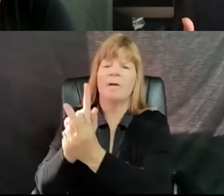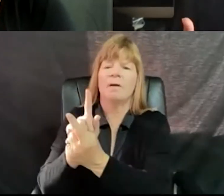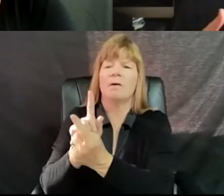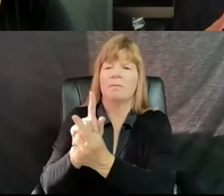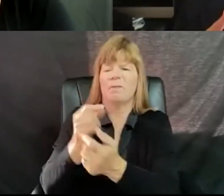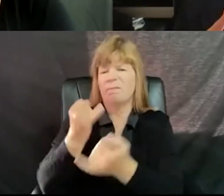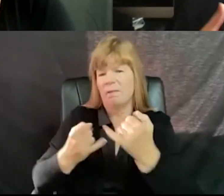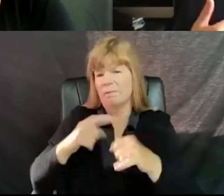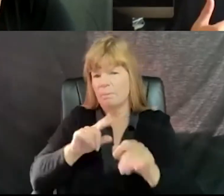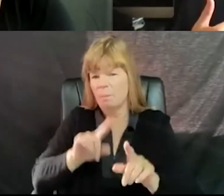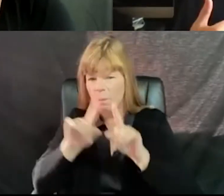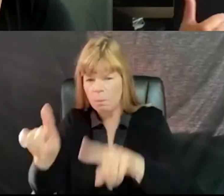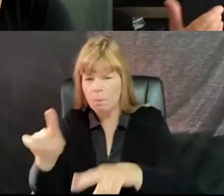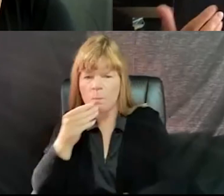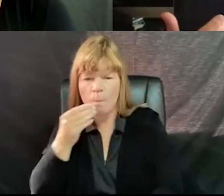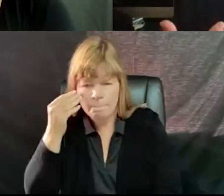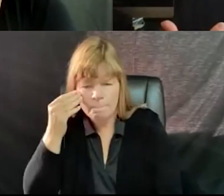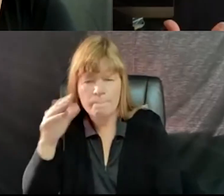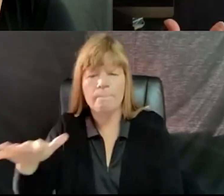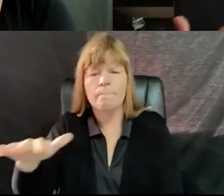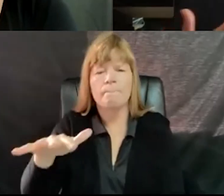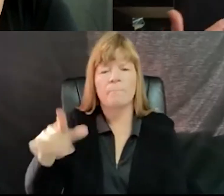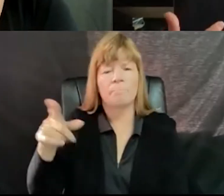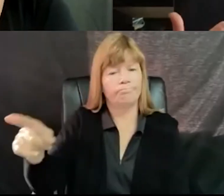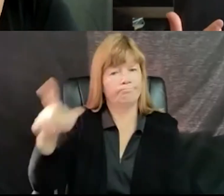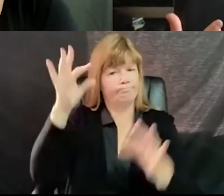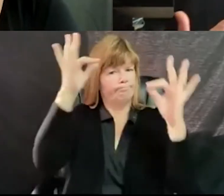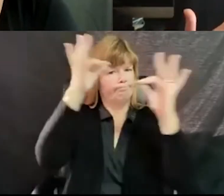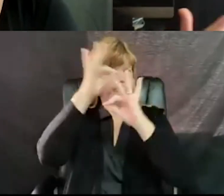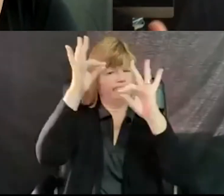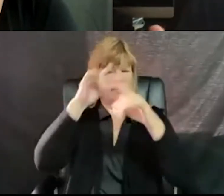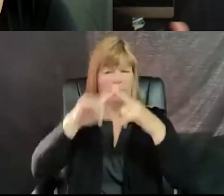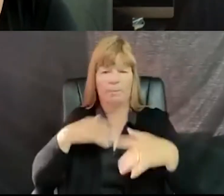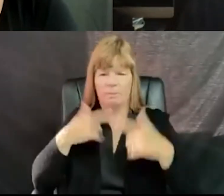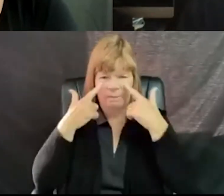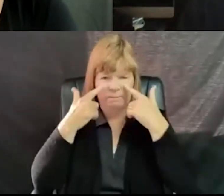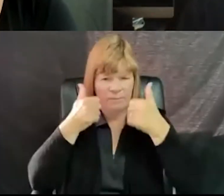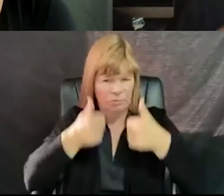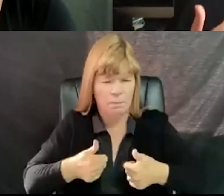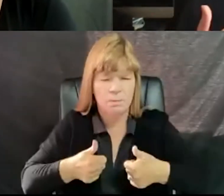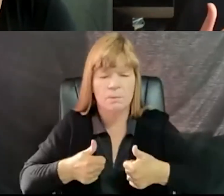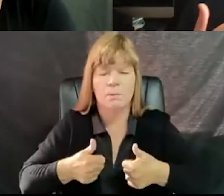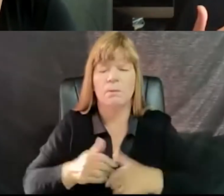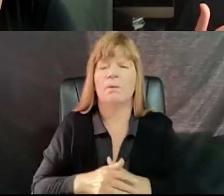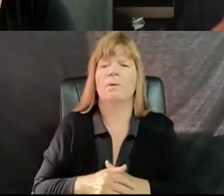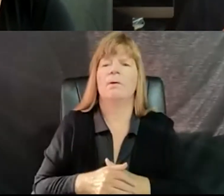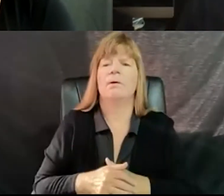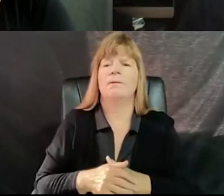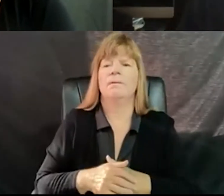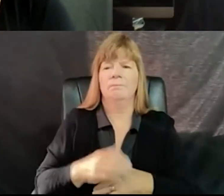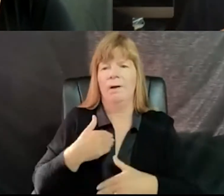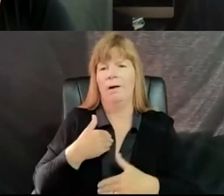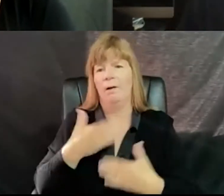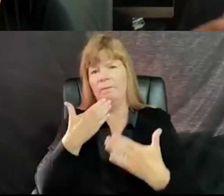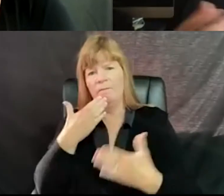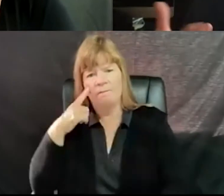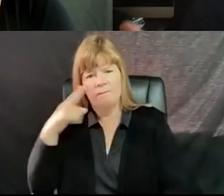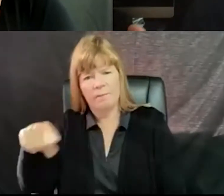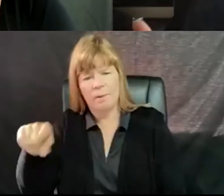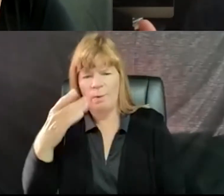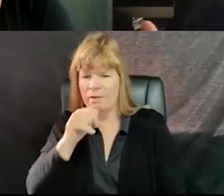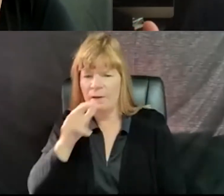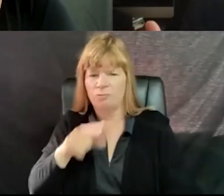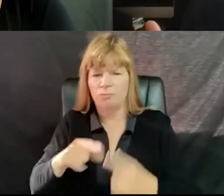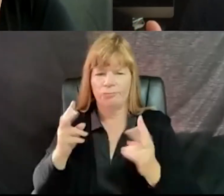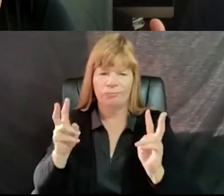home, they didn't know anything about my vision loss, and I was thankful for them because they didn't really try and overhelp,